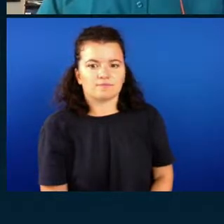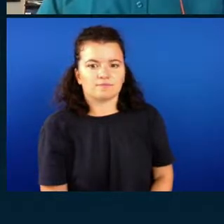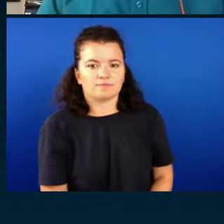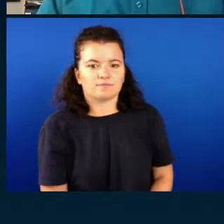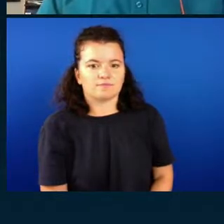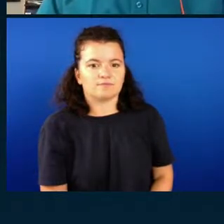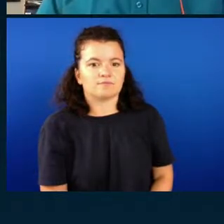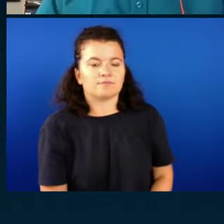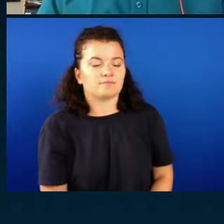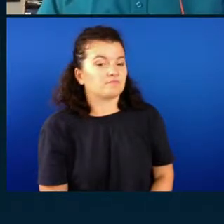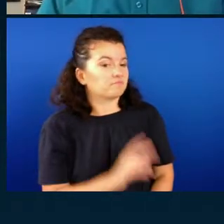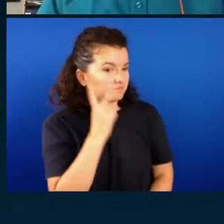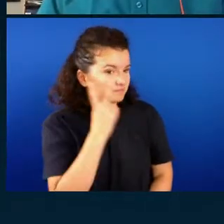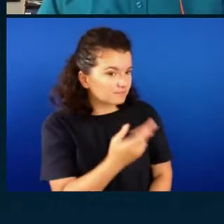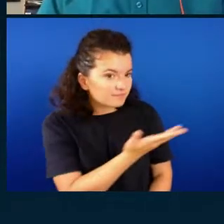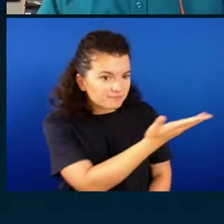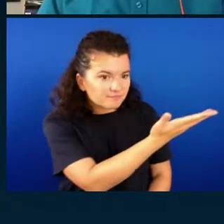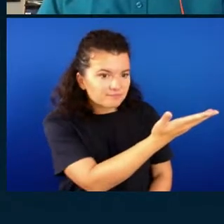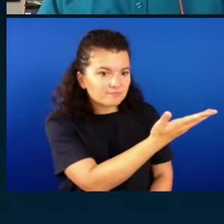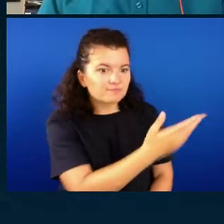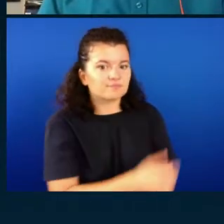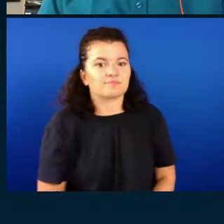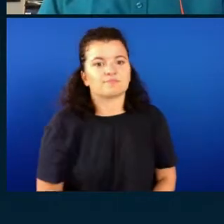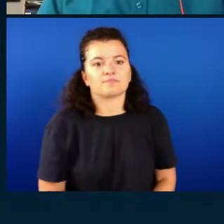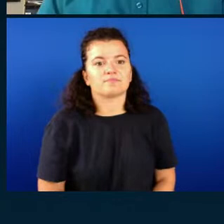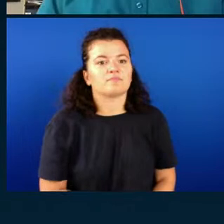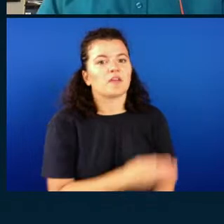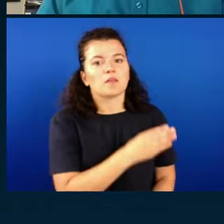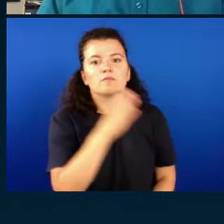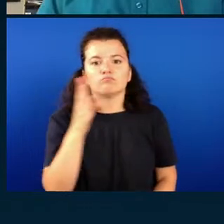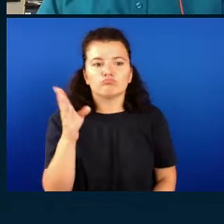So there's that. And then if I go into here,